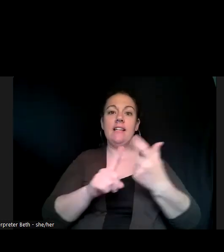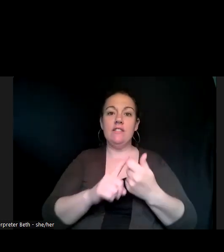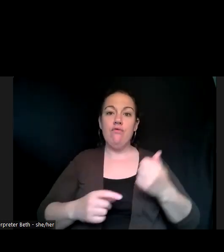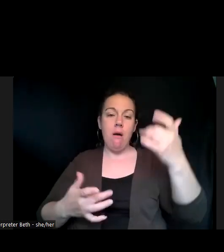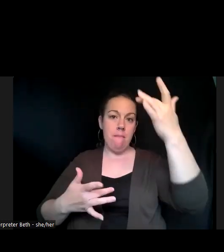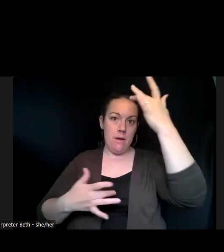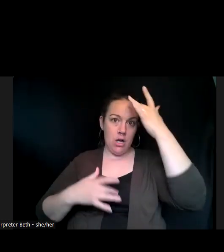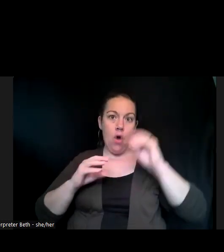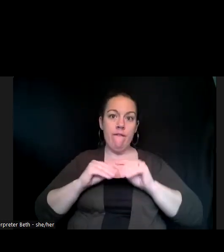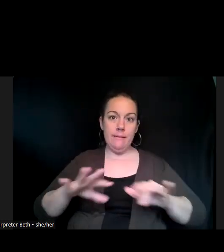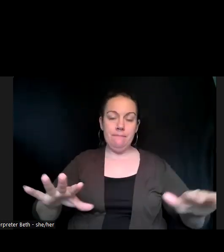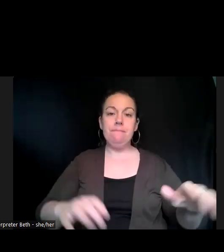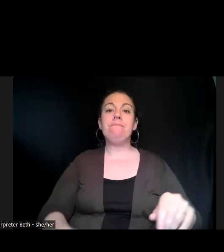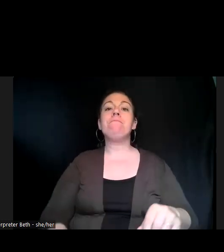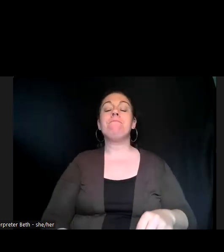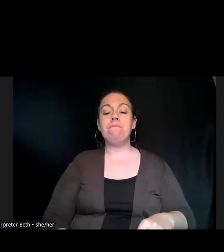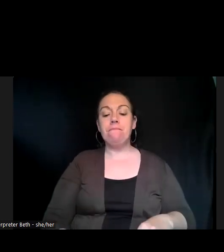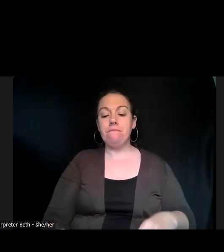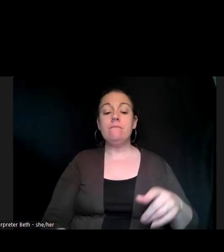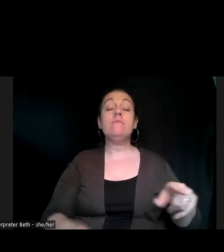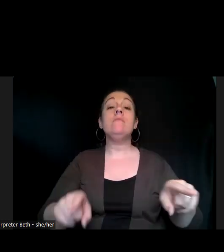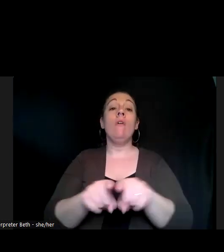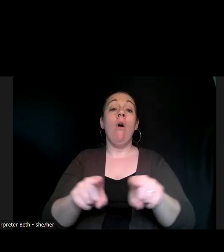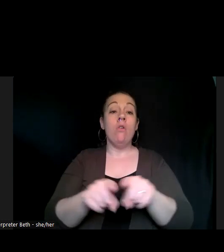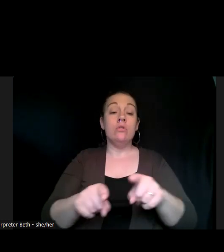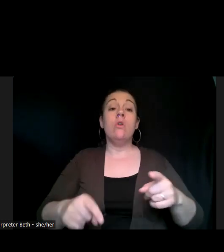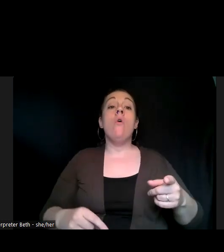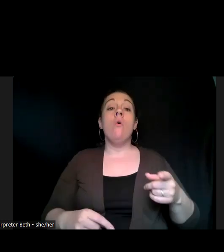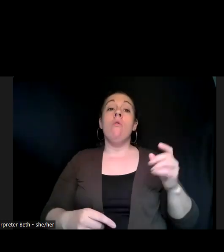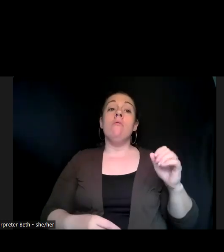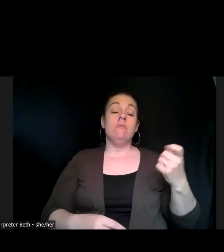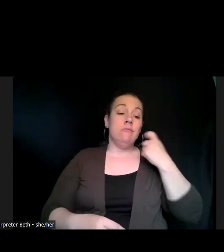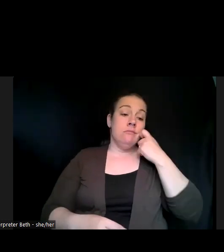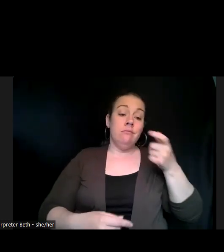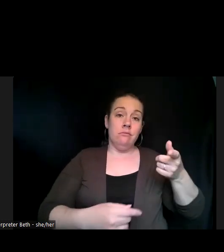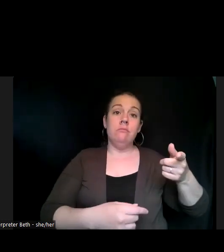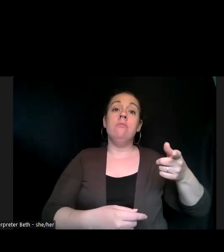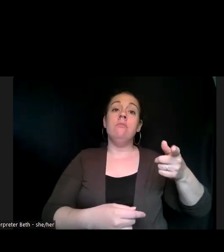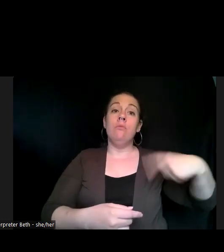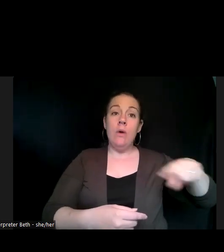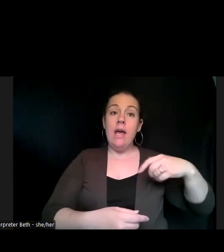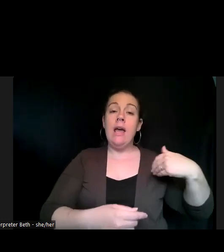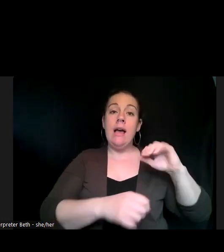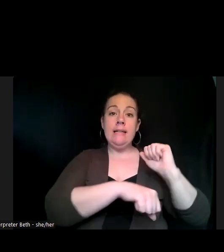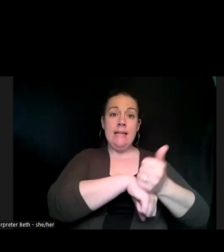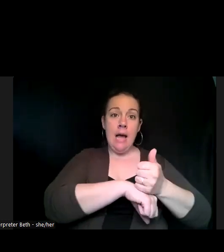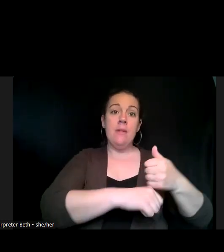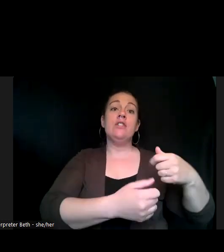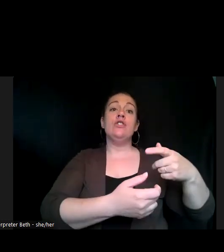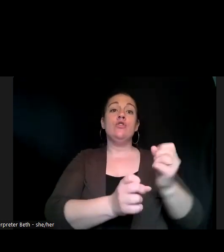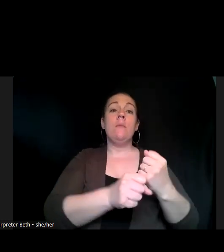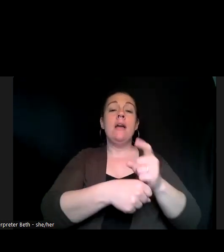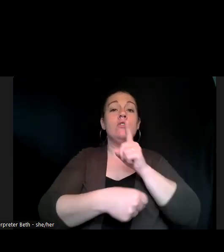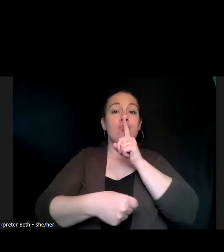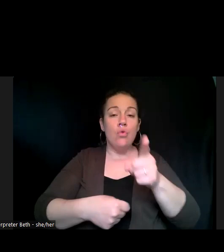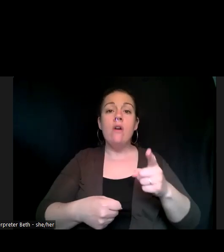in Uvalde, Texas, but it was also there to make sure that we met the president's goal that he shared in the State of the Union 2 years